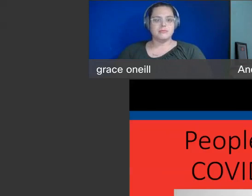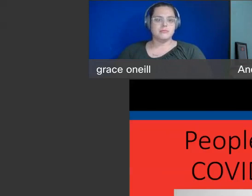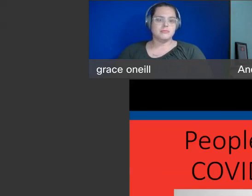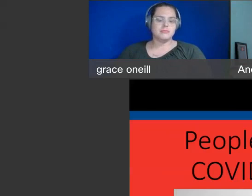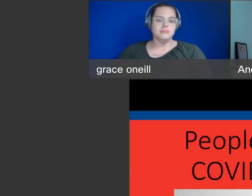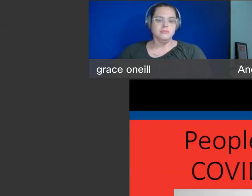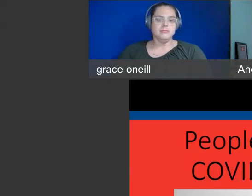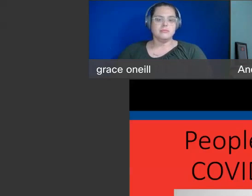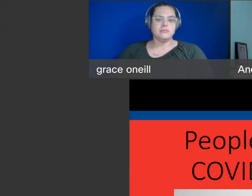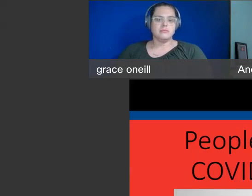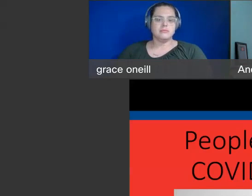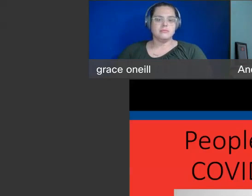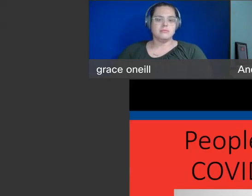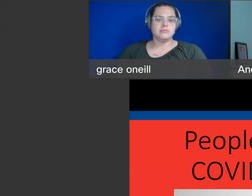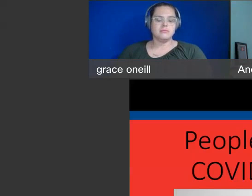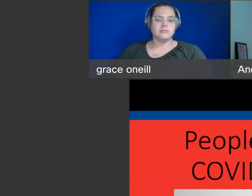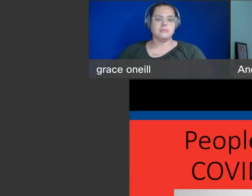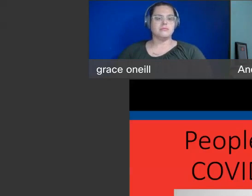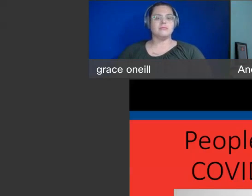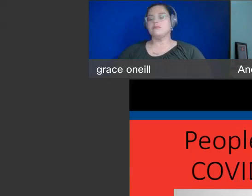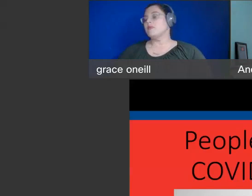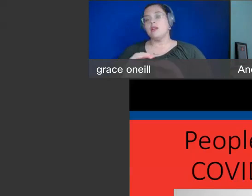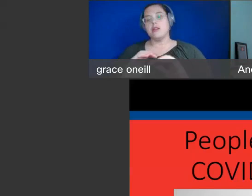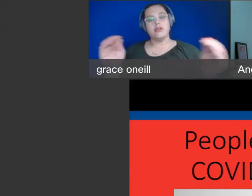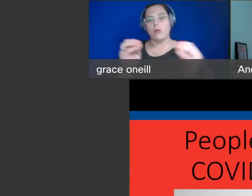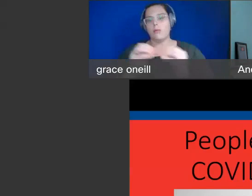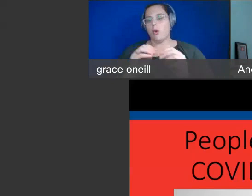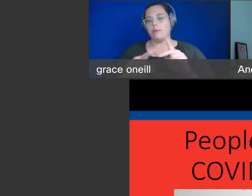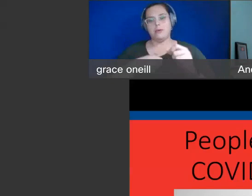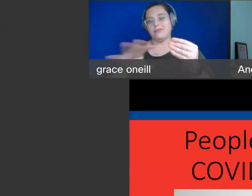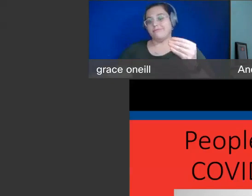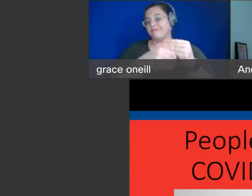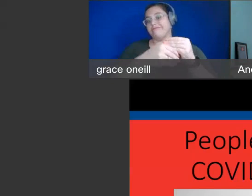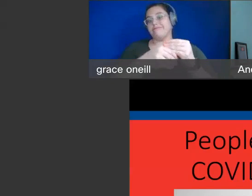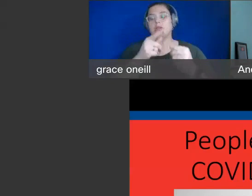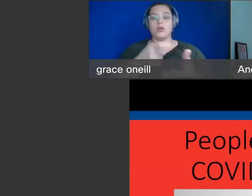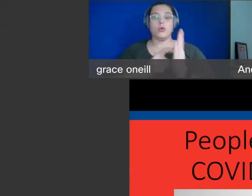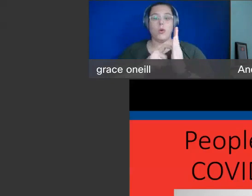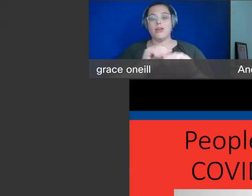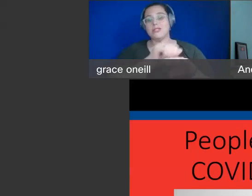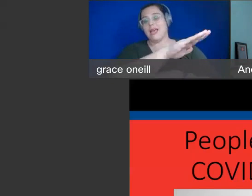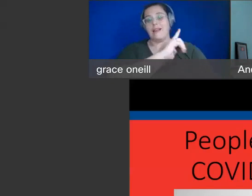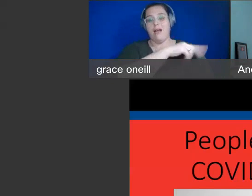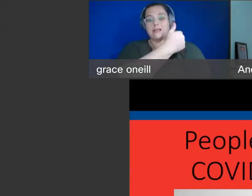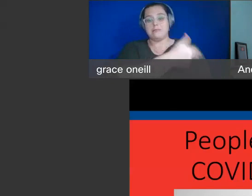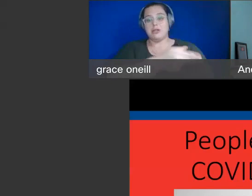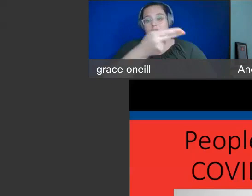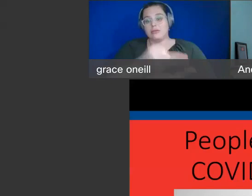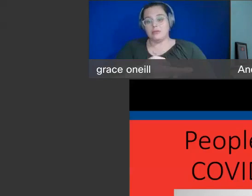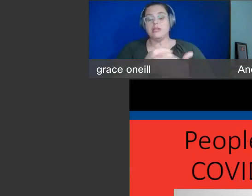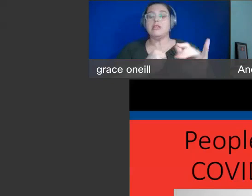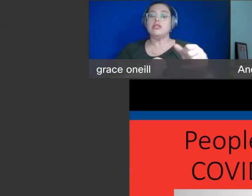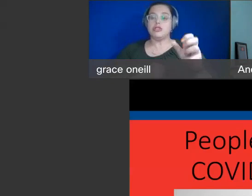People who required, we have had no additional people require inpatient hospitalization. There was 1 person in January that required